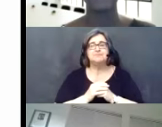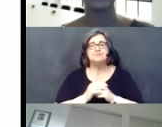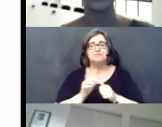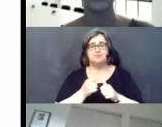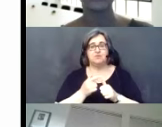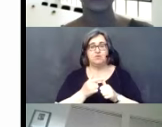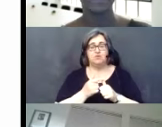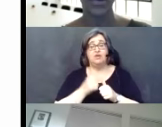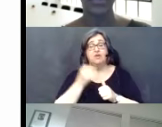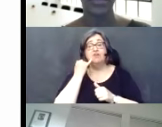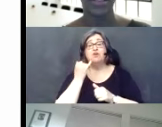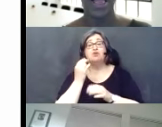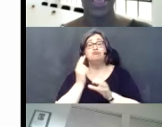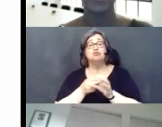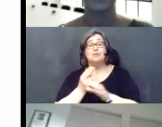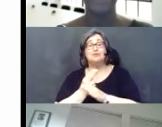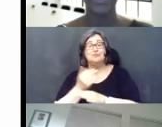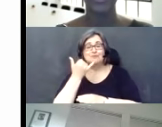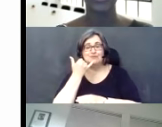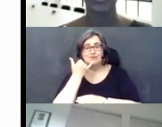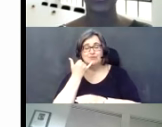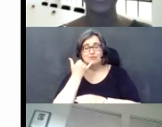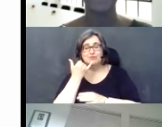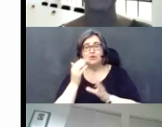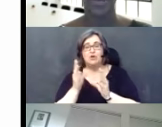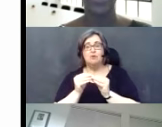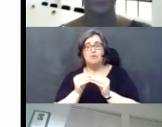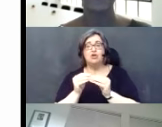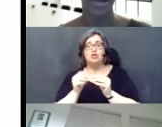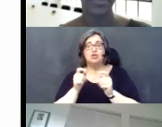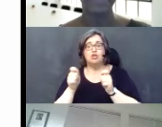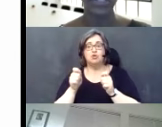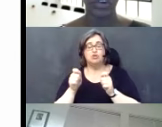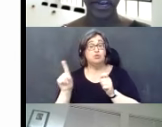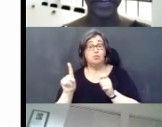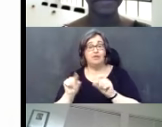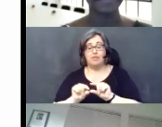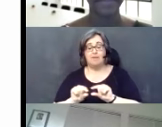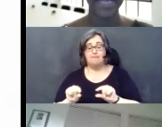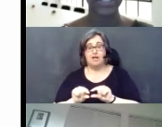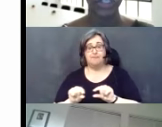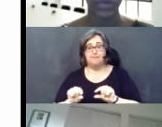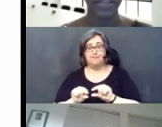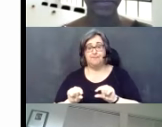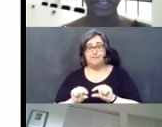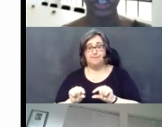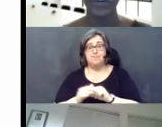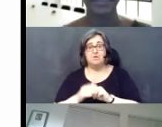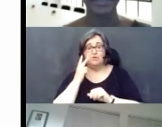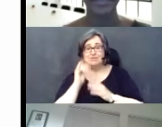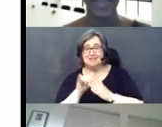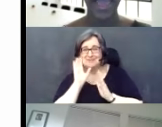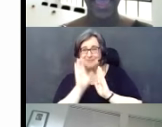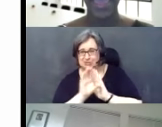First, if you join using your phone, the meeting controls can be found at the bottom of the screen, as it's shown in the